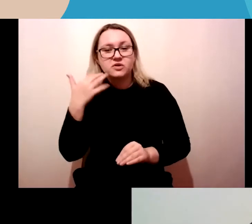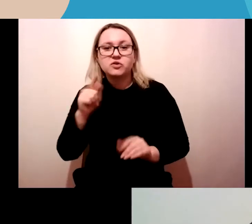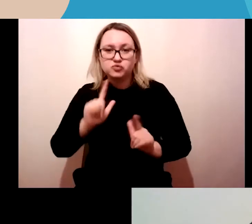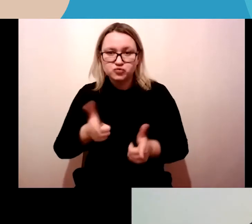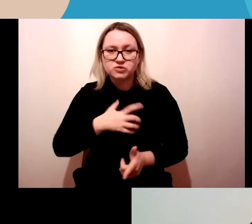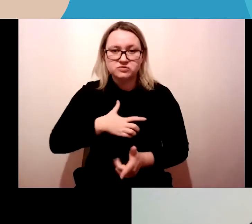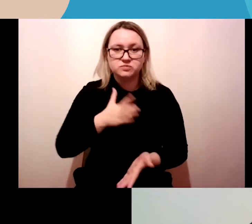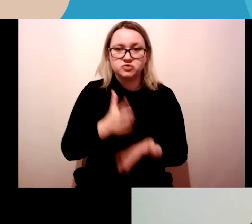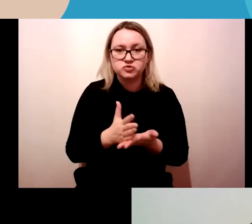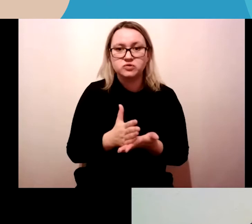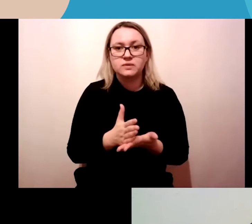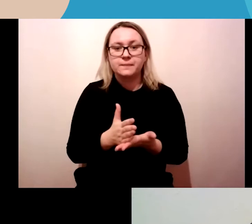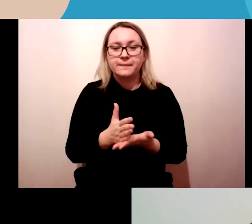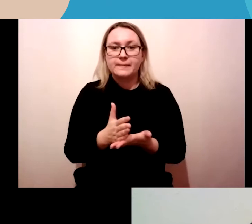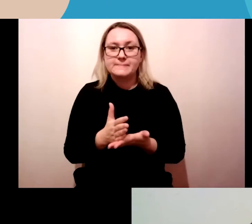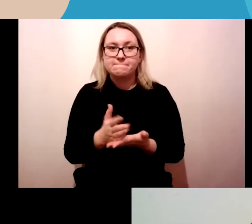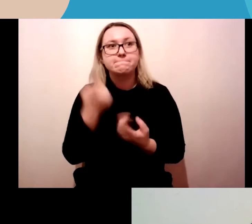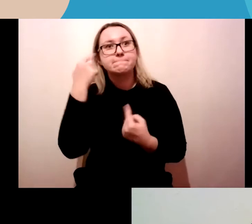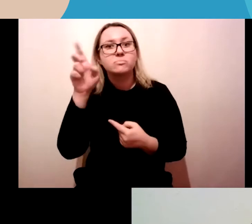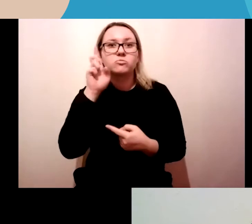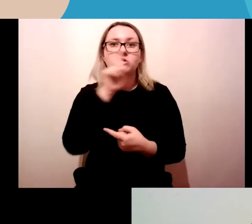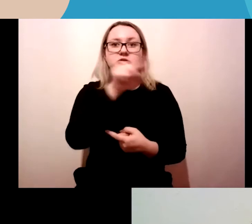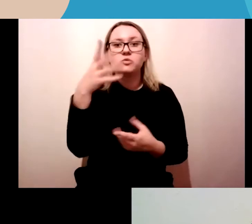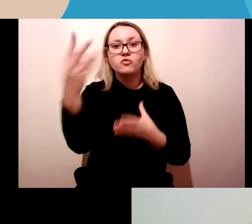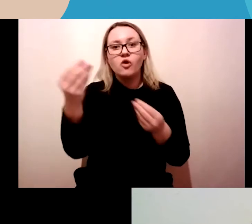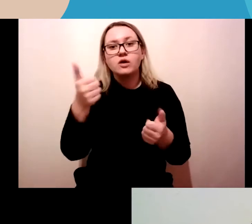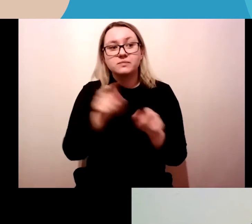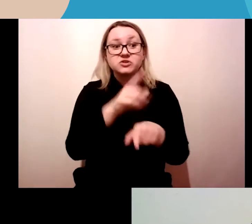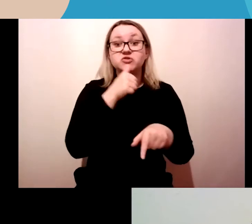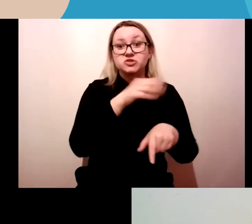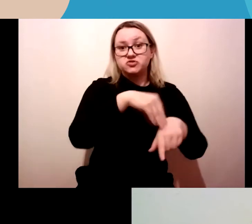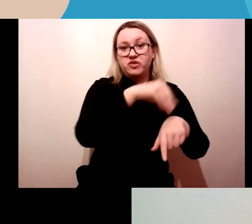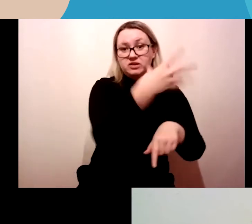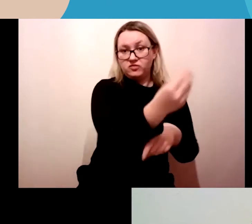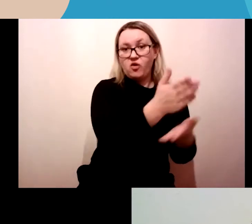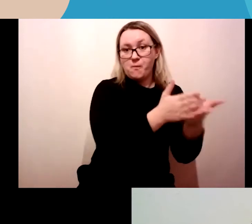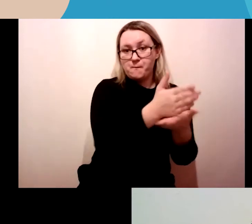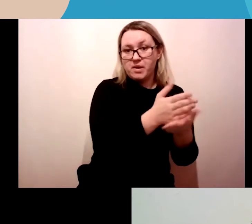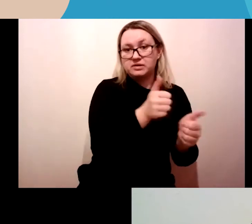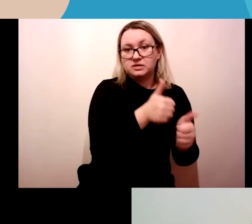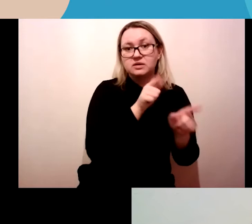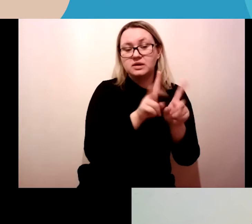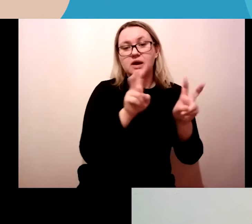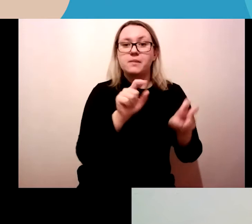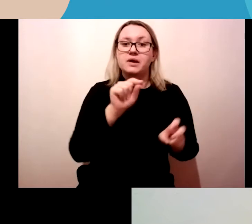This is the experience that we do our best to make good use